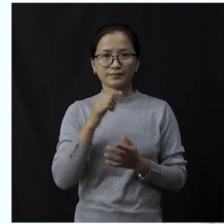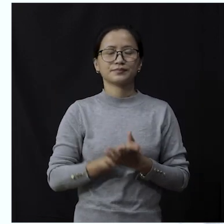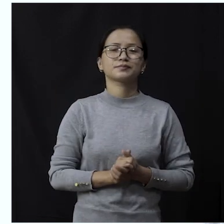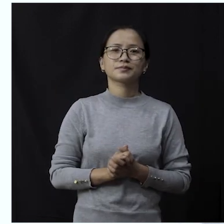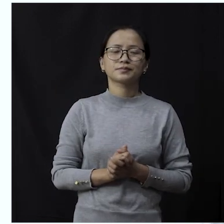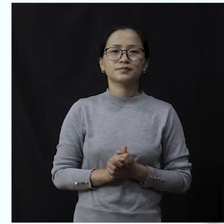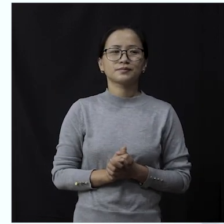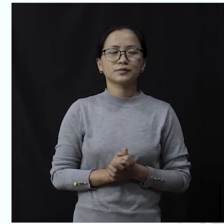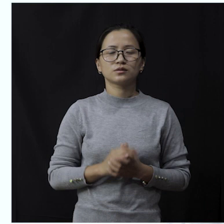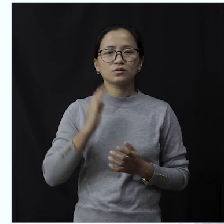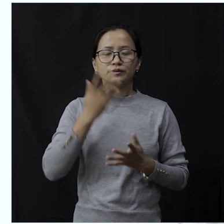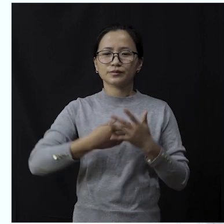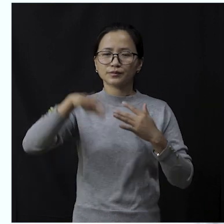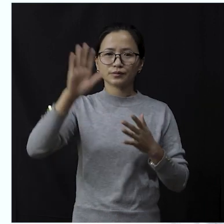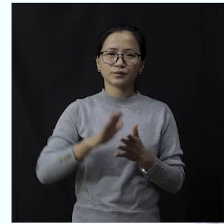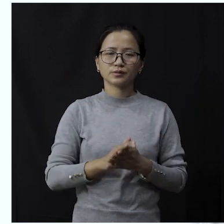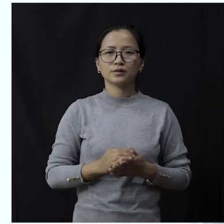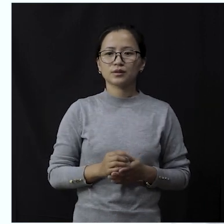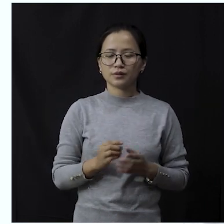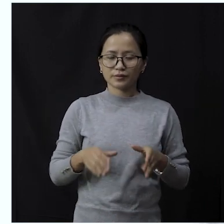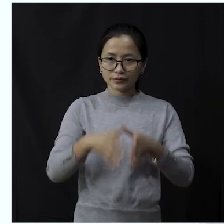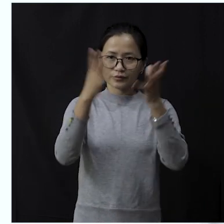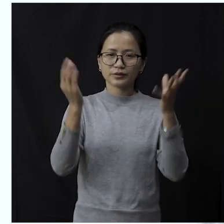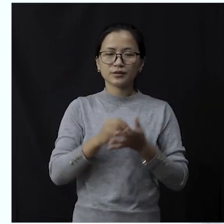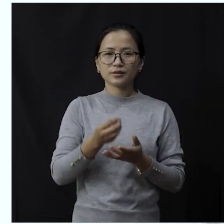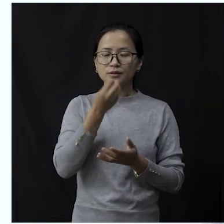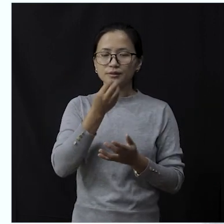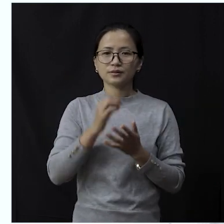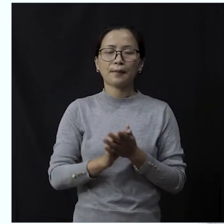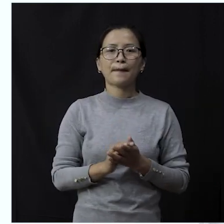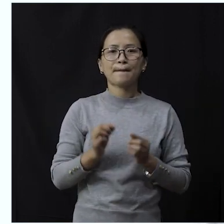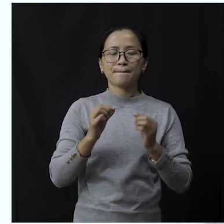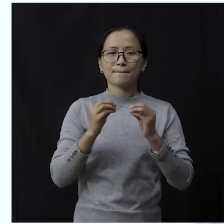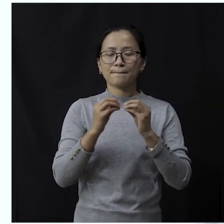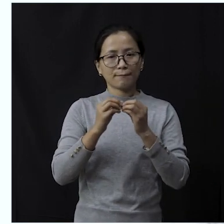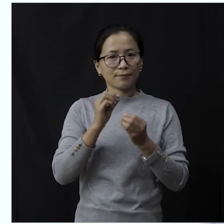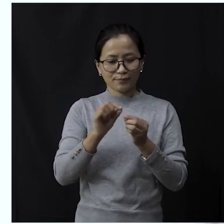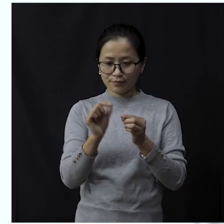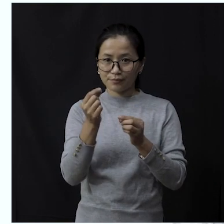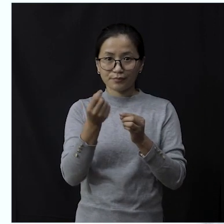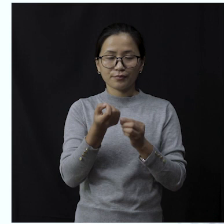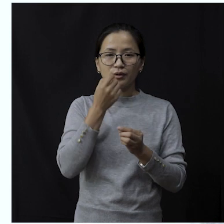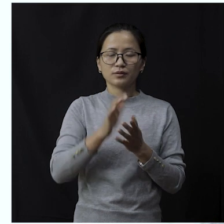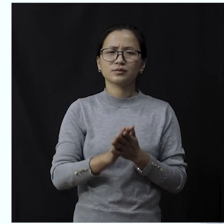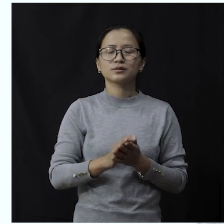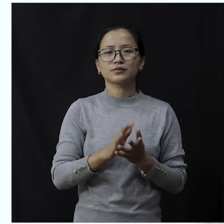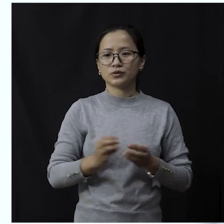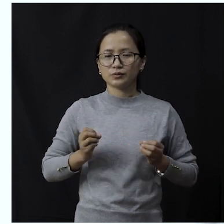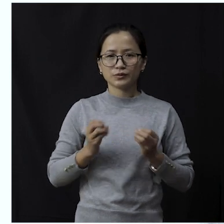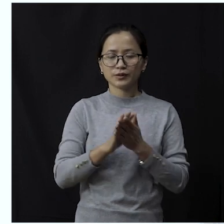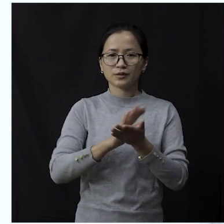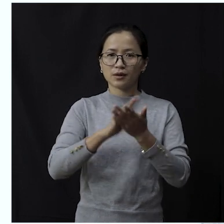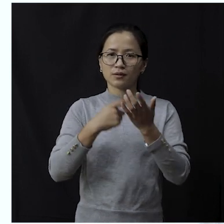One day, when they were on the tree eating the berries, and when it's the season for berries to get ripe,